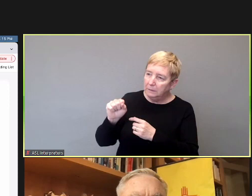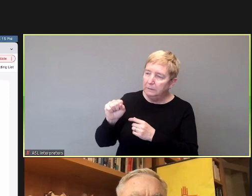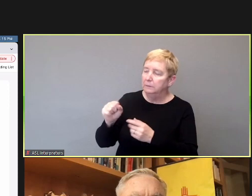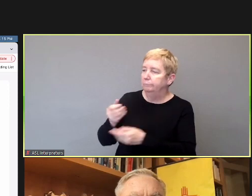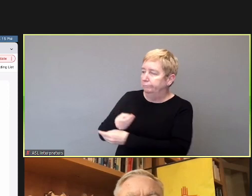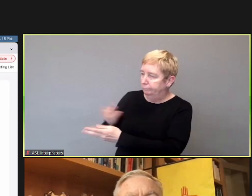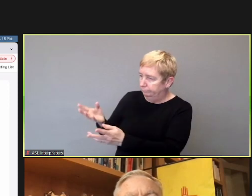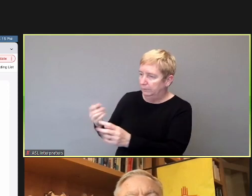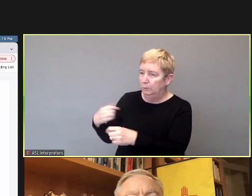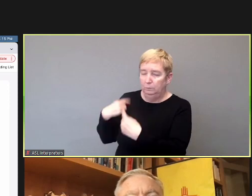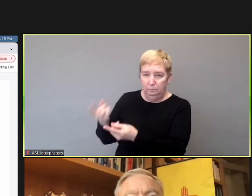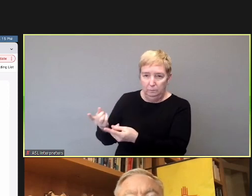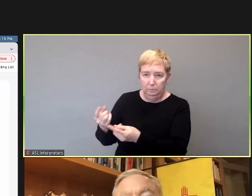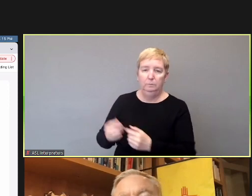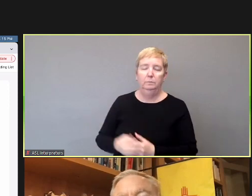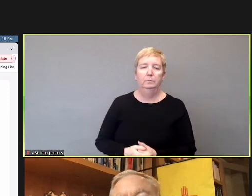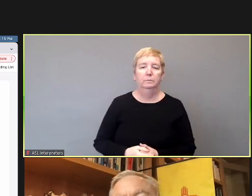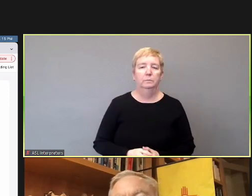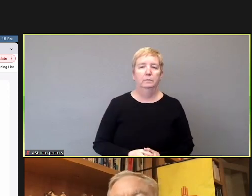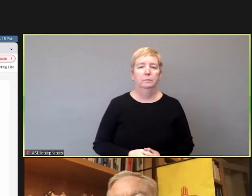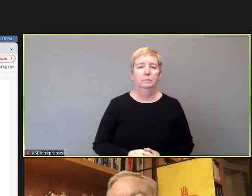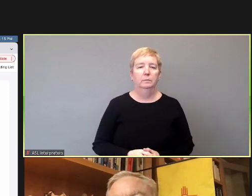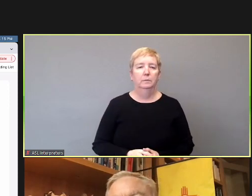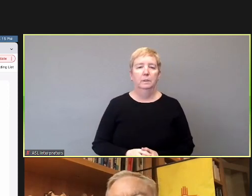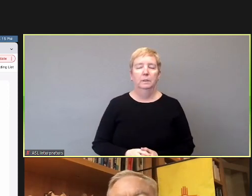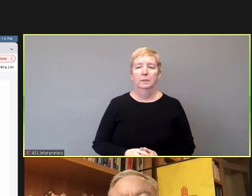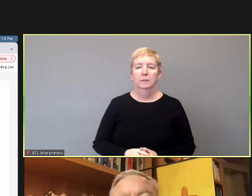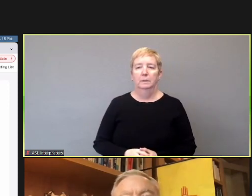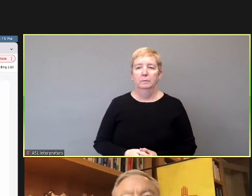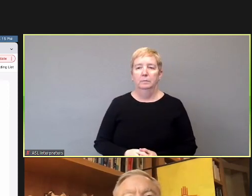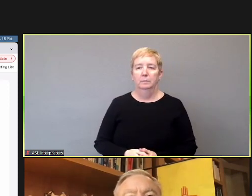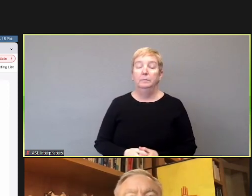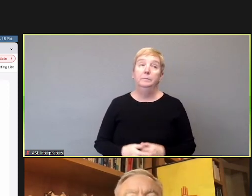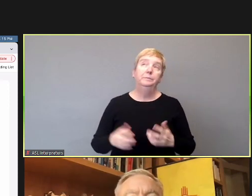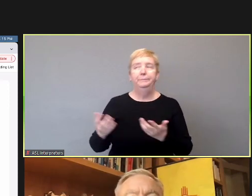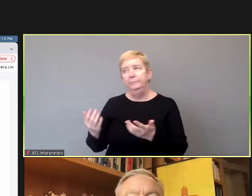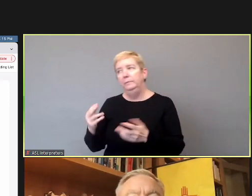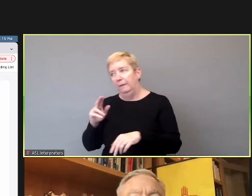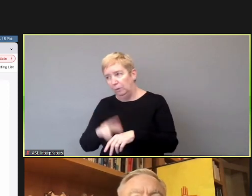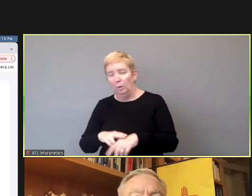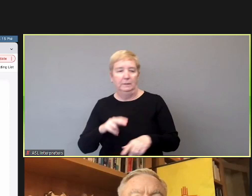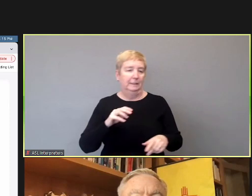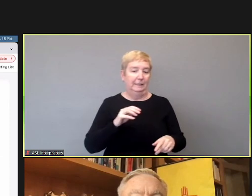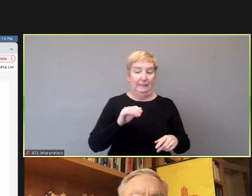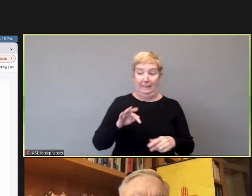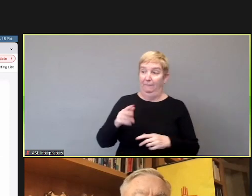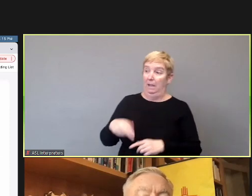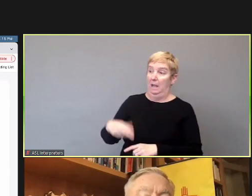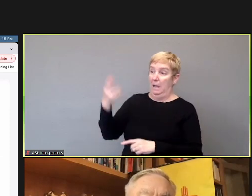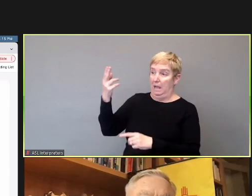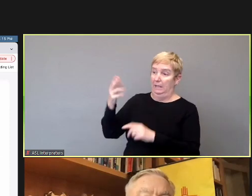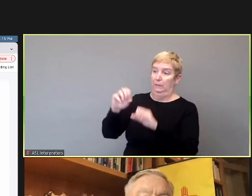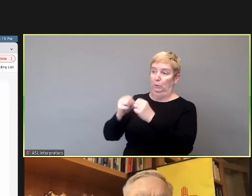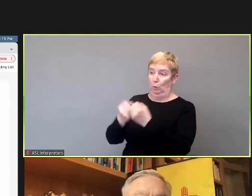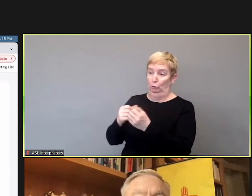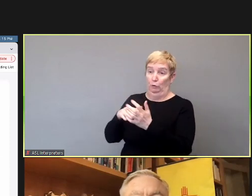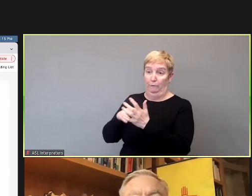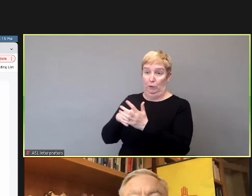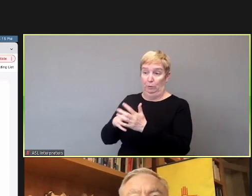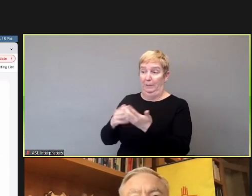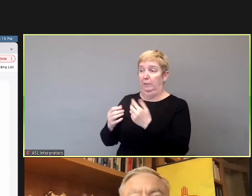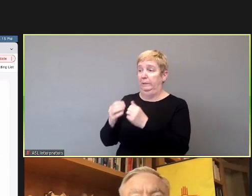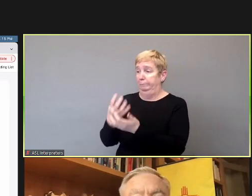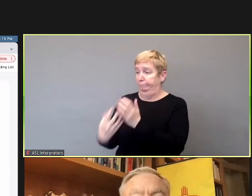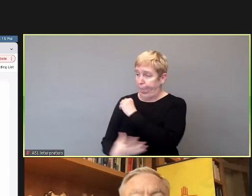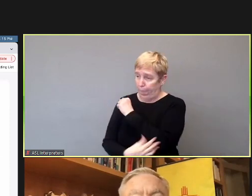so far. That will be higher, of course, in high SVI zip codes. And we'll continue